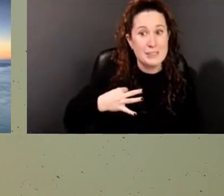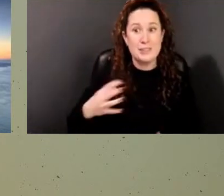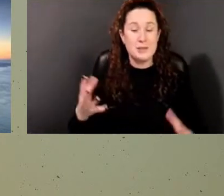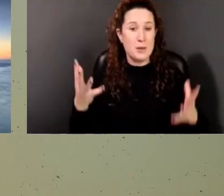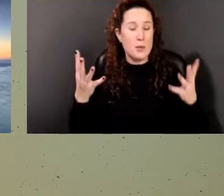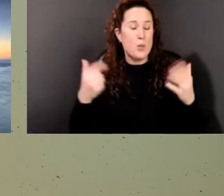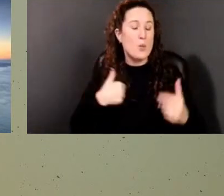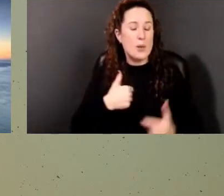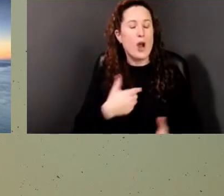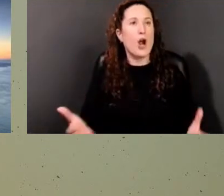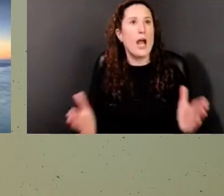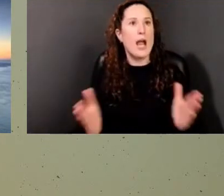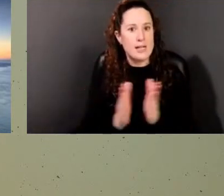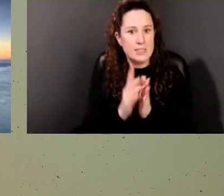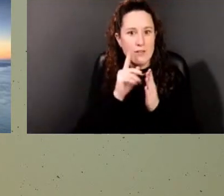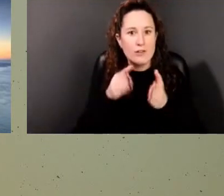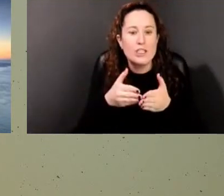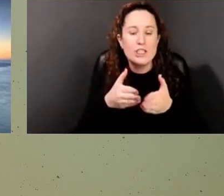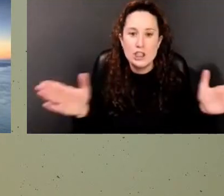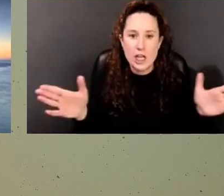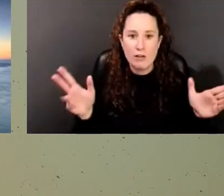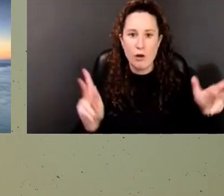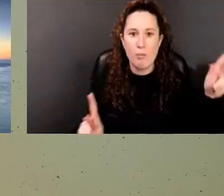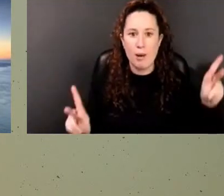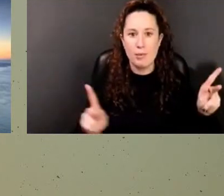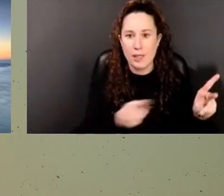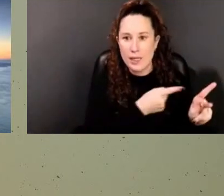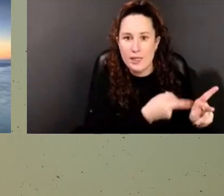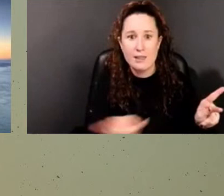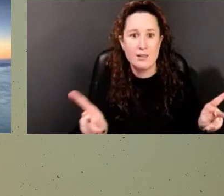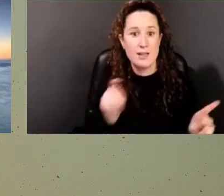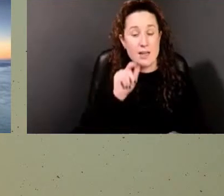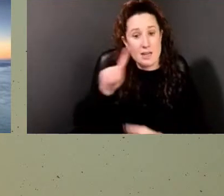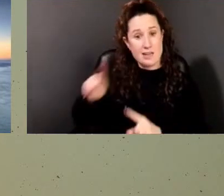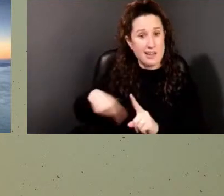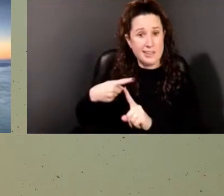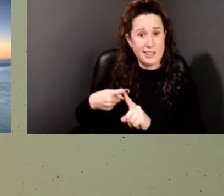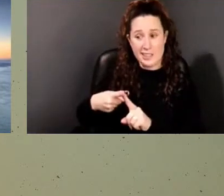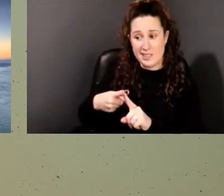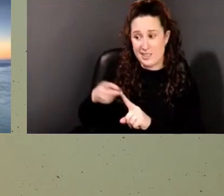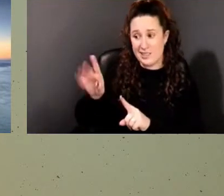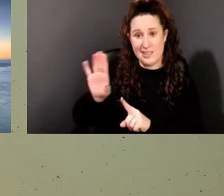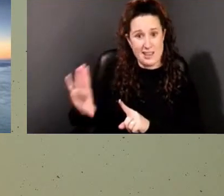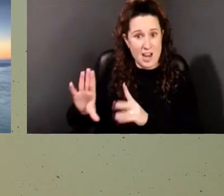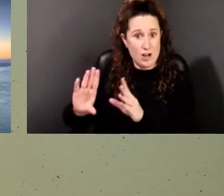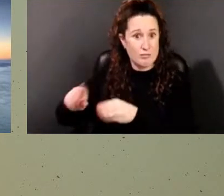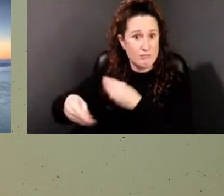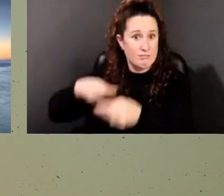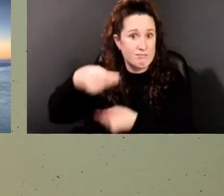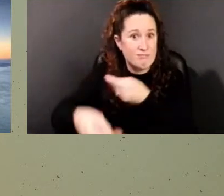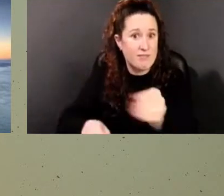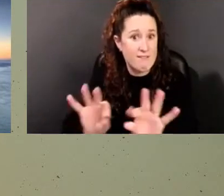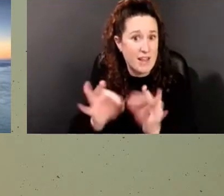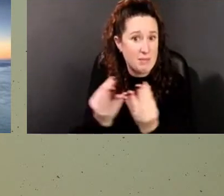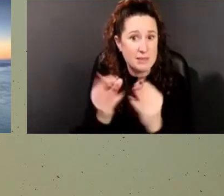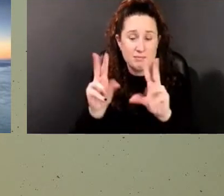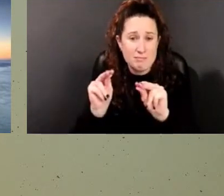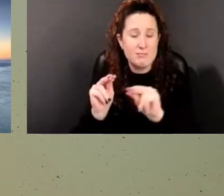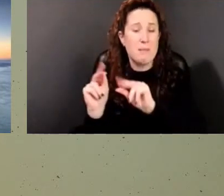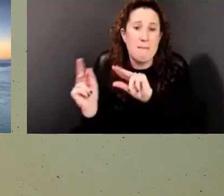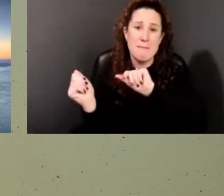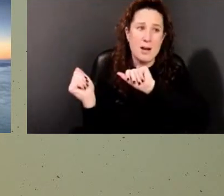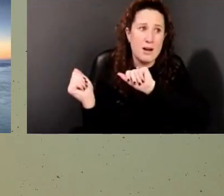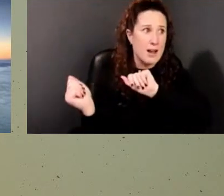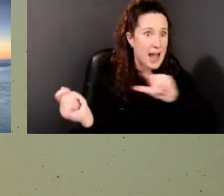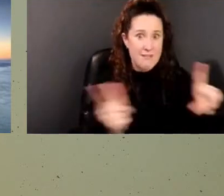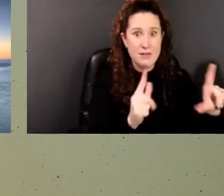public to not only the descendant community to share their history, and their information with us, but we